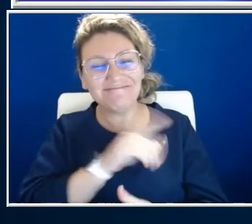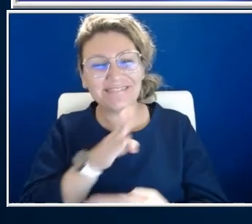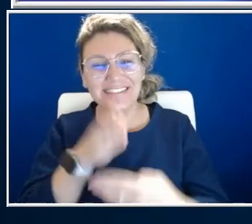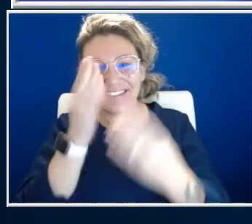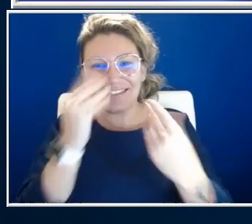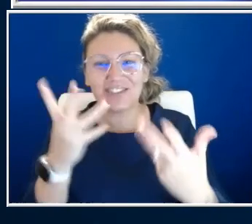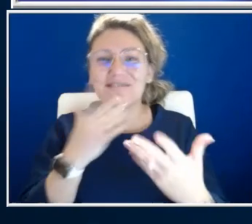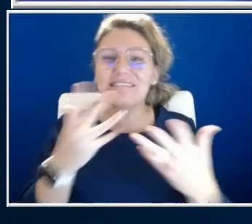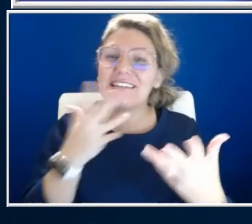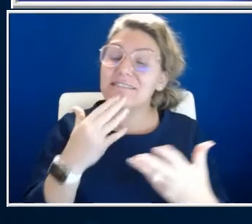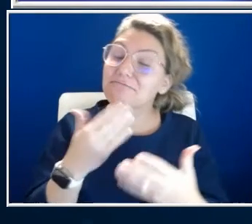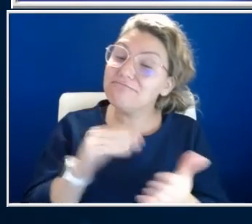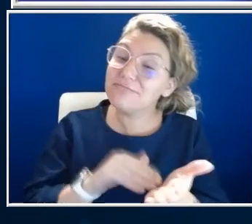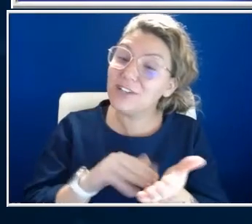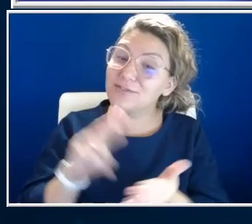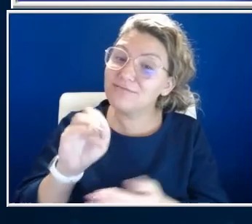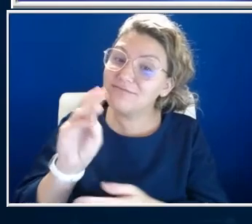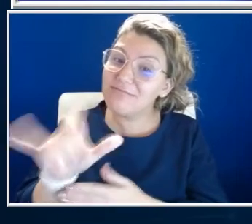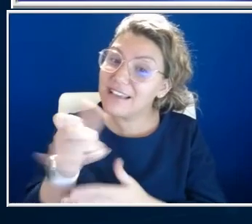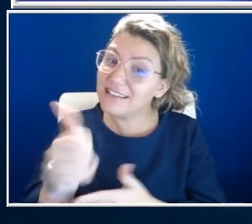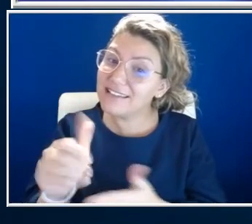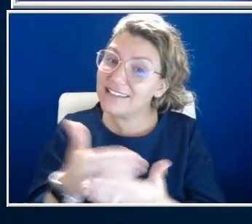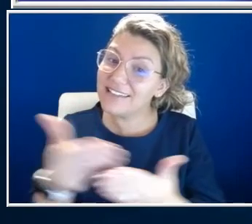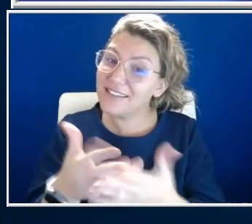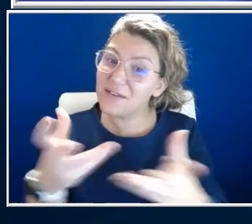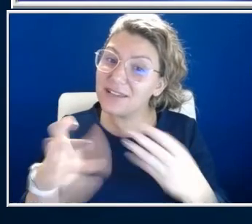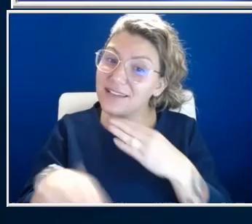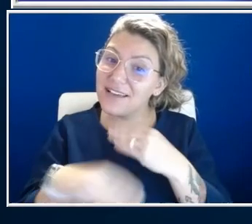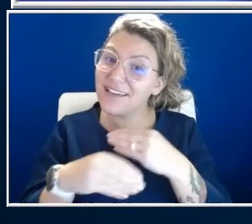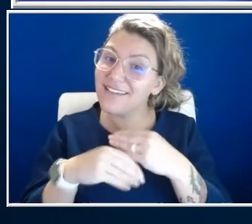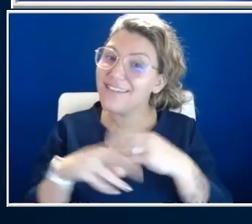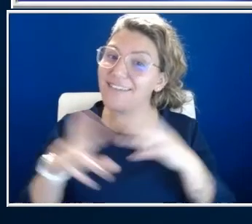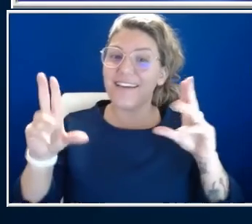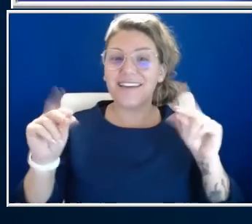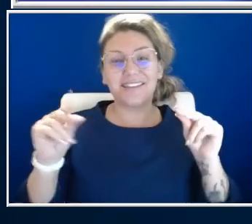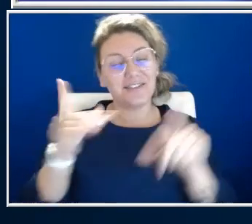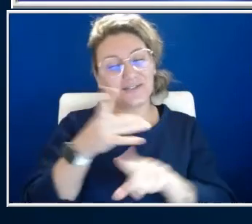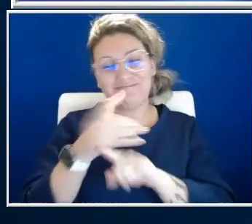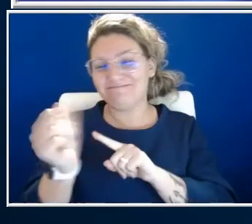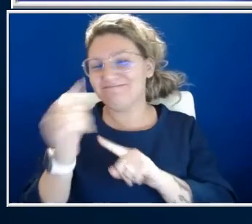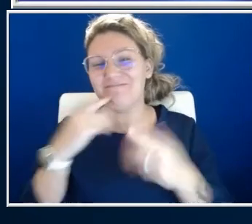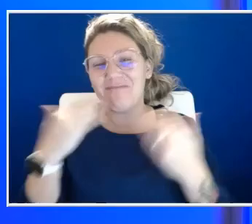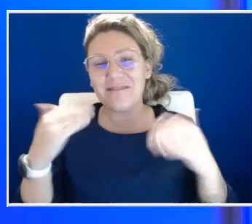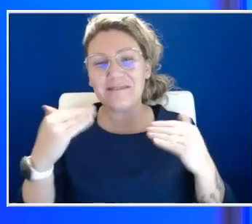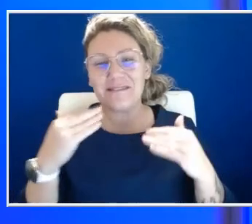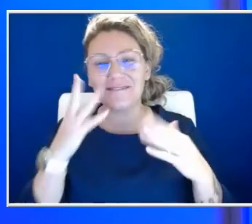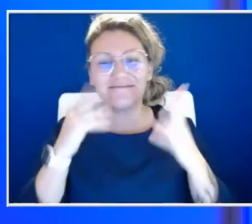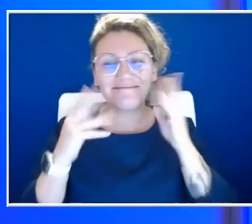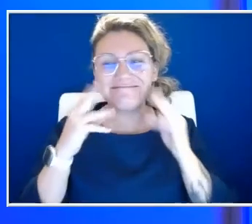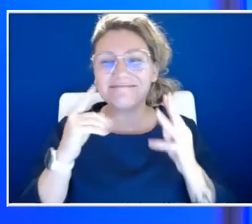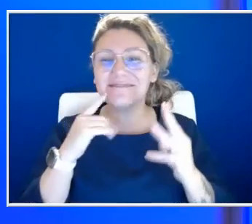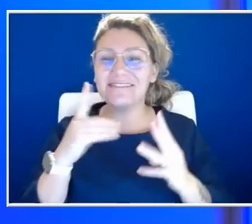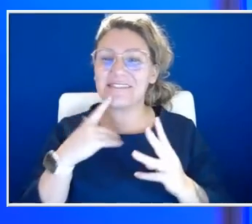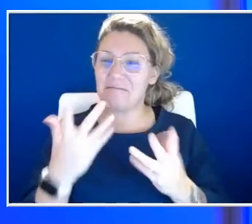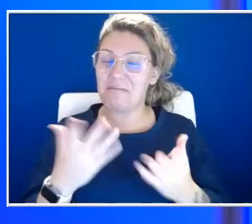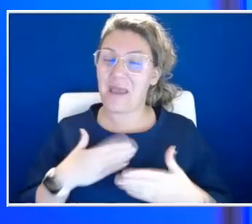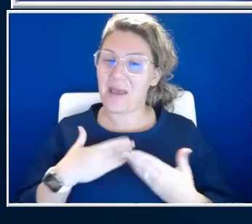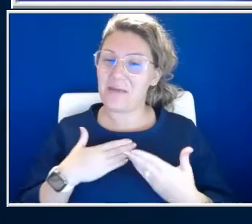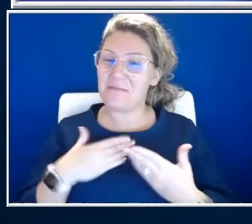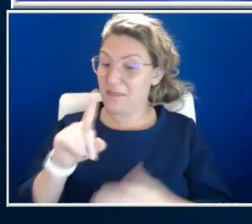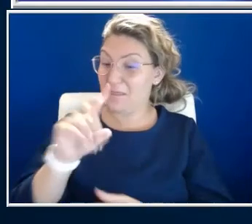May, anything else you want to add before we head out today? No, just an awesome experience, and I'm glad the zoo reached out and that we were able to